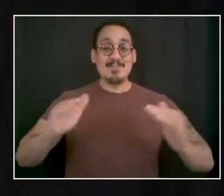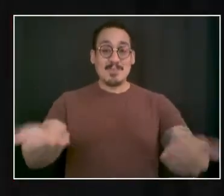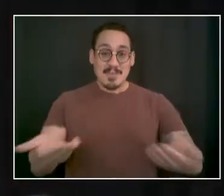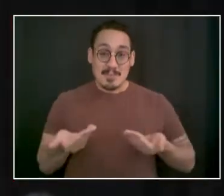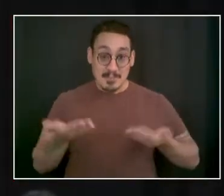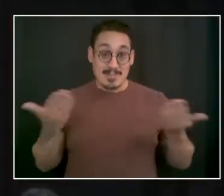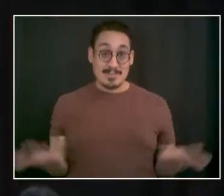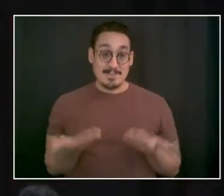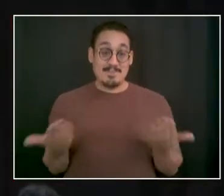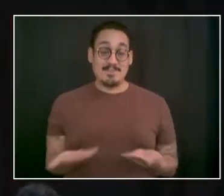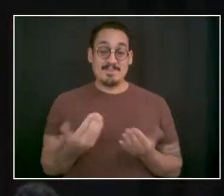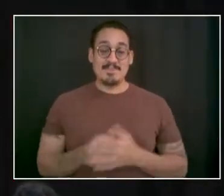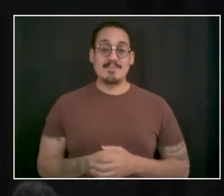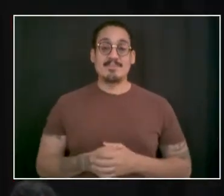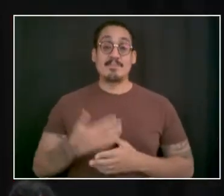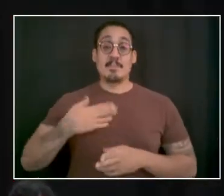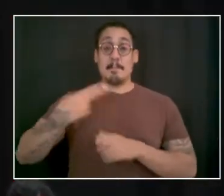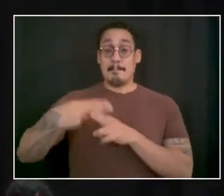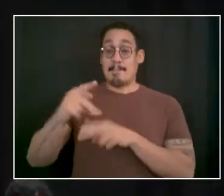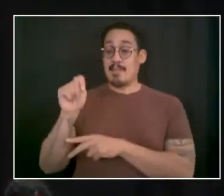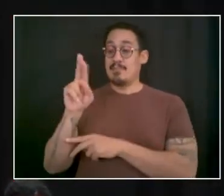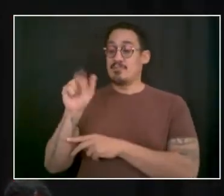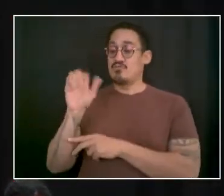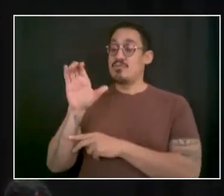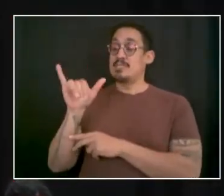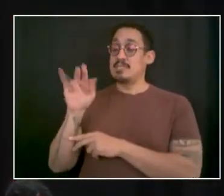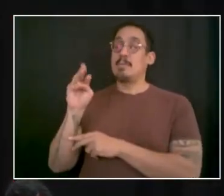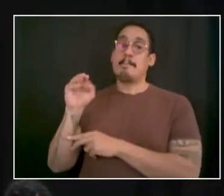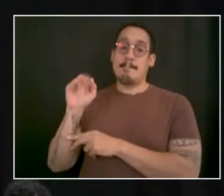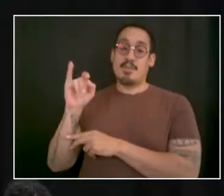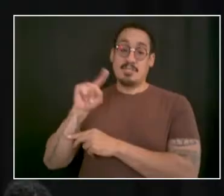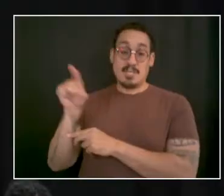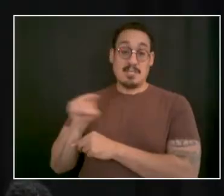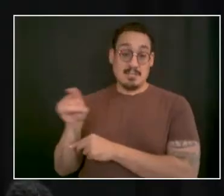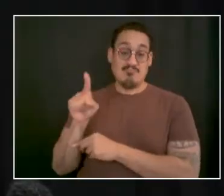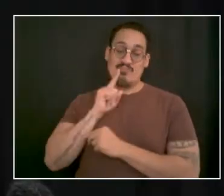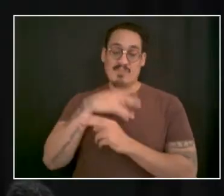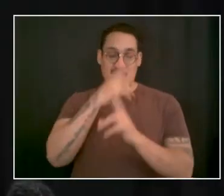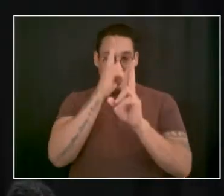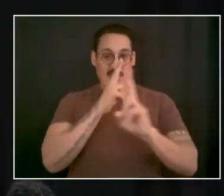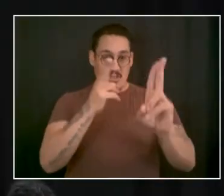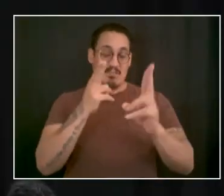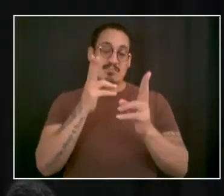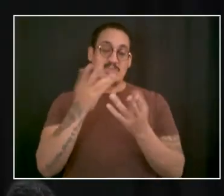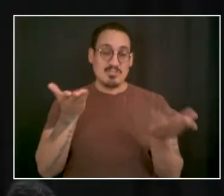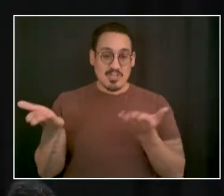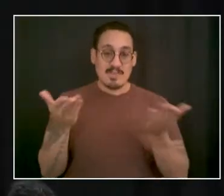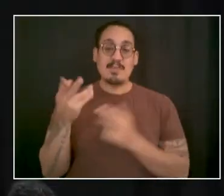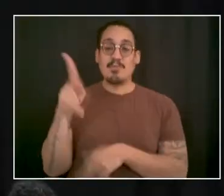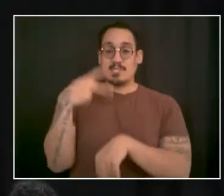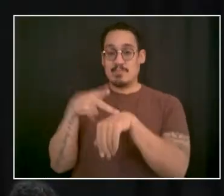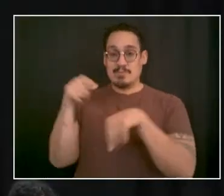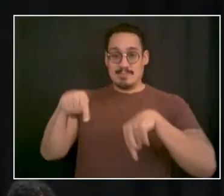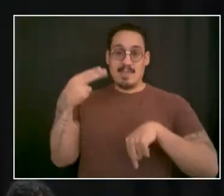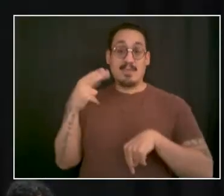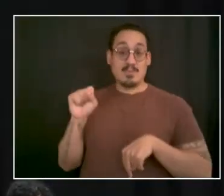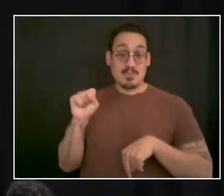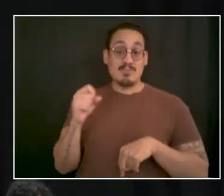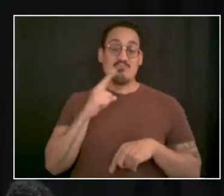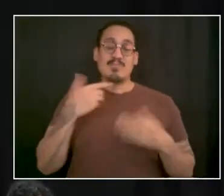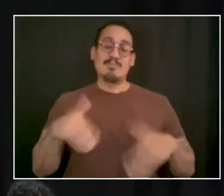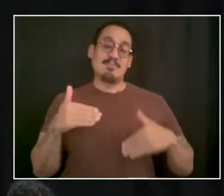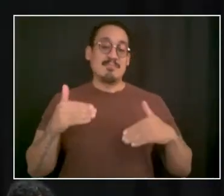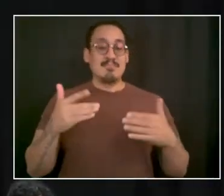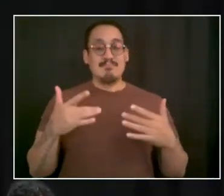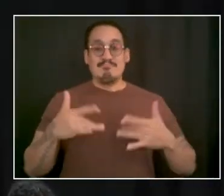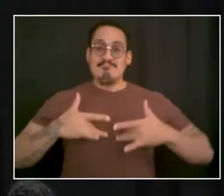here. My name is Tracy Martinez, and it is my honor to serve as principal of Bayside High School. I'm delighted to welcome our